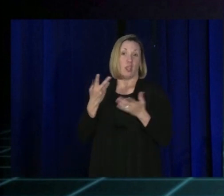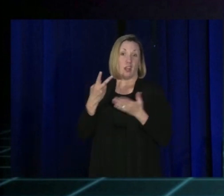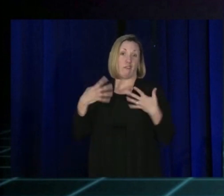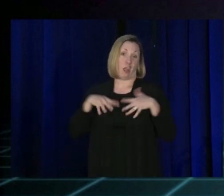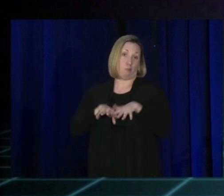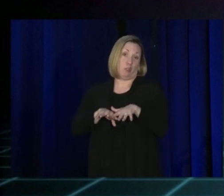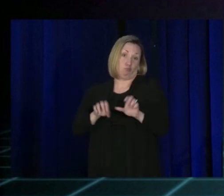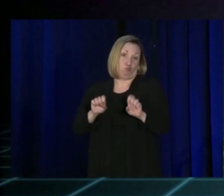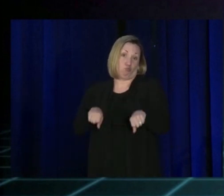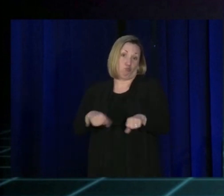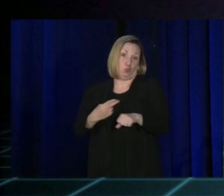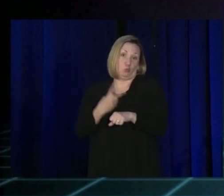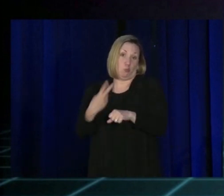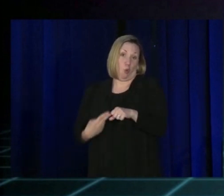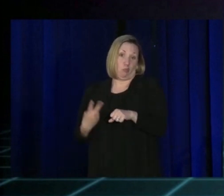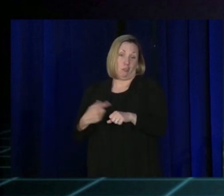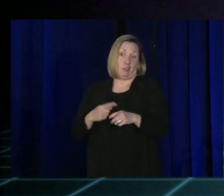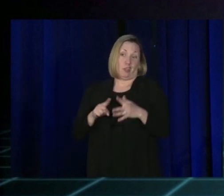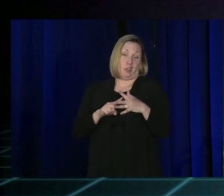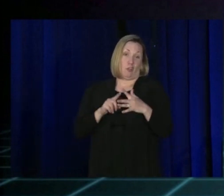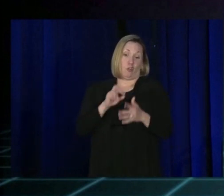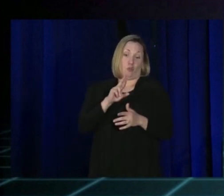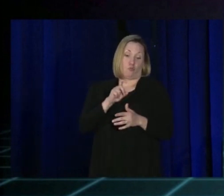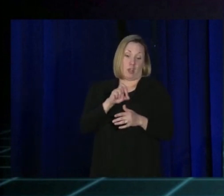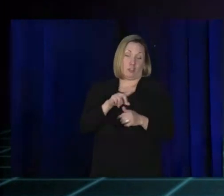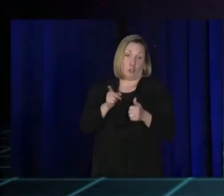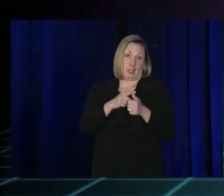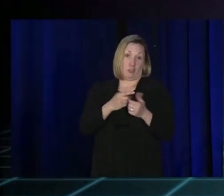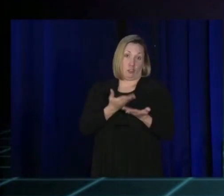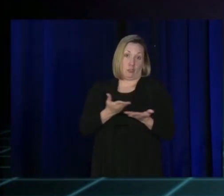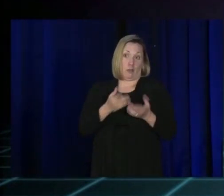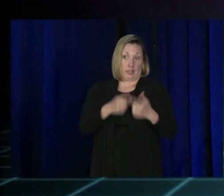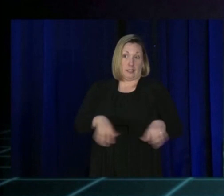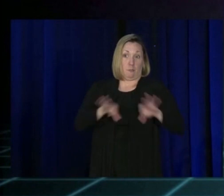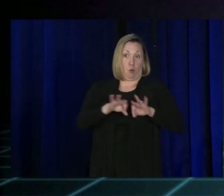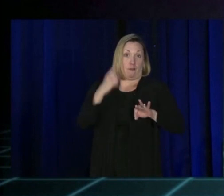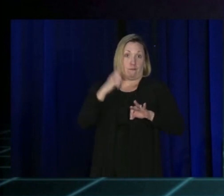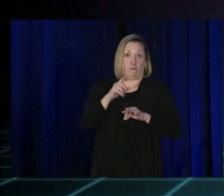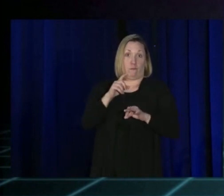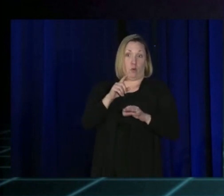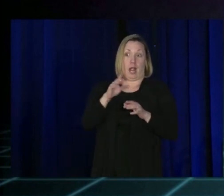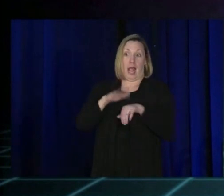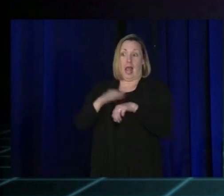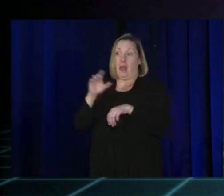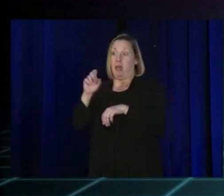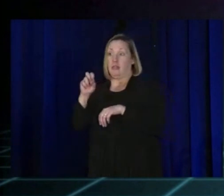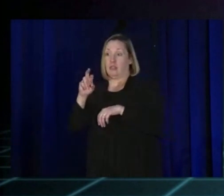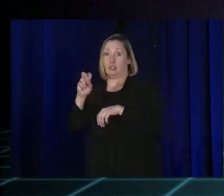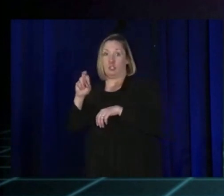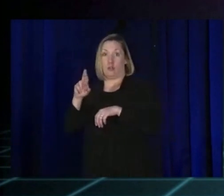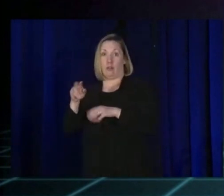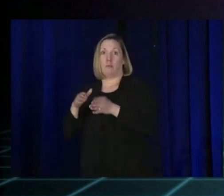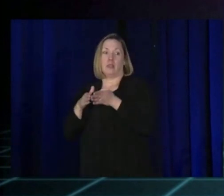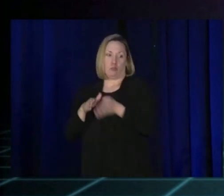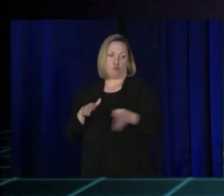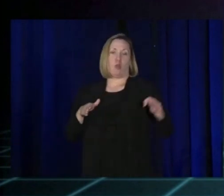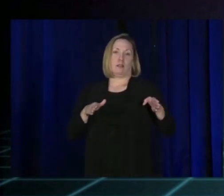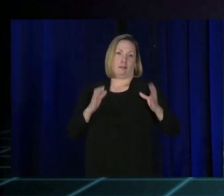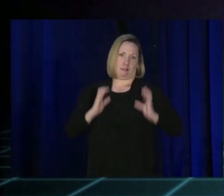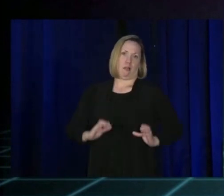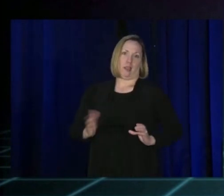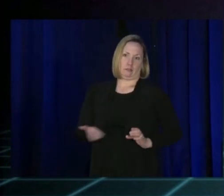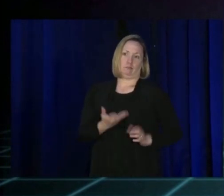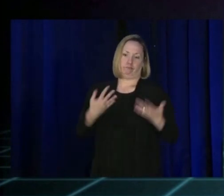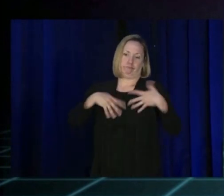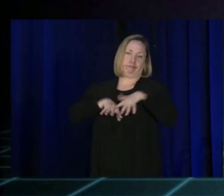that renders the initial stuff that's important on the server, but then does the rest of it on the client that could be